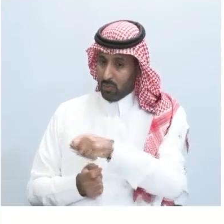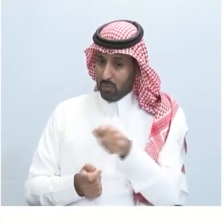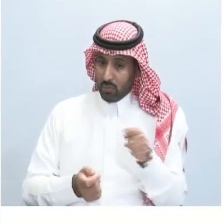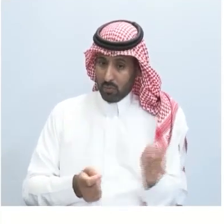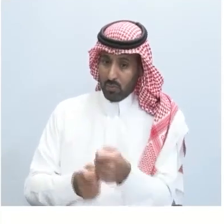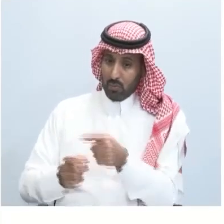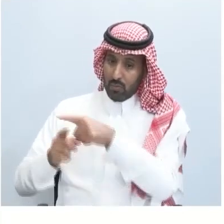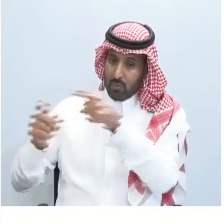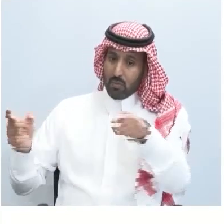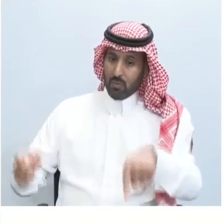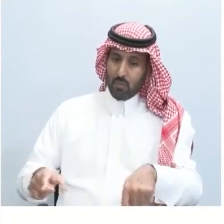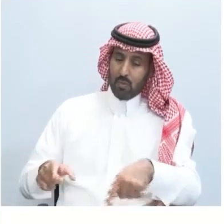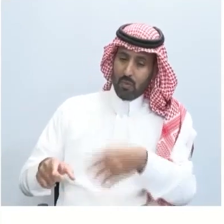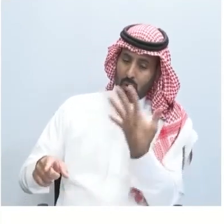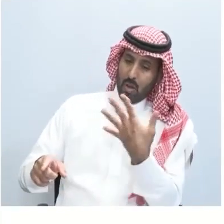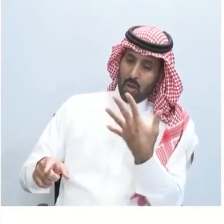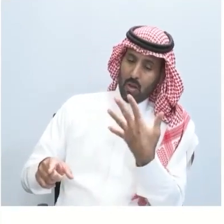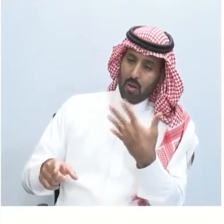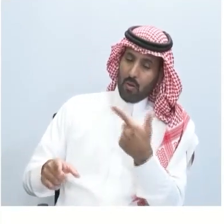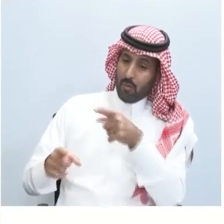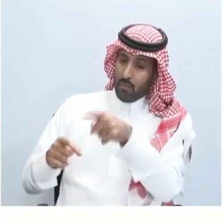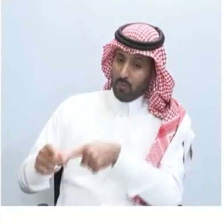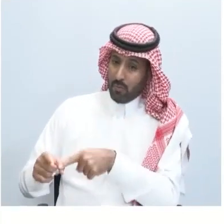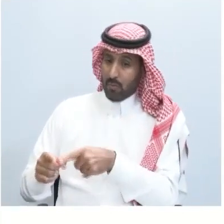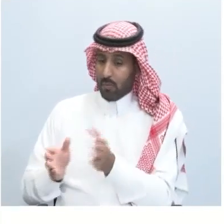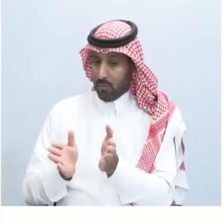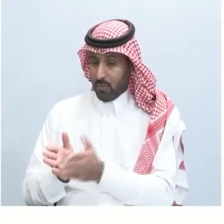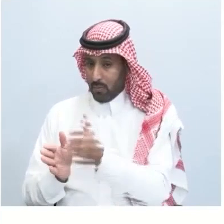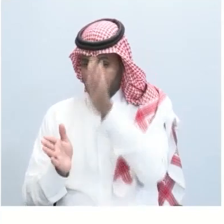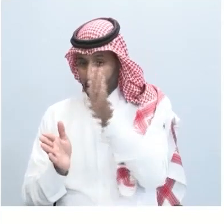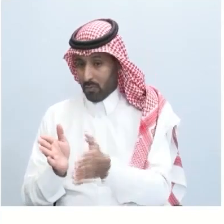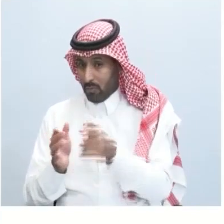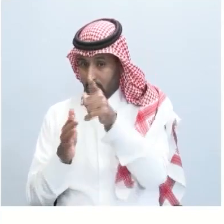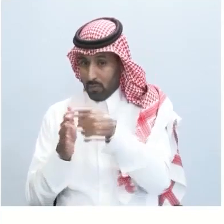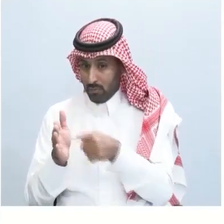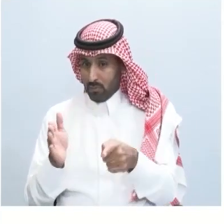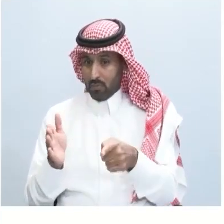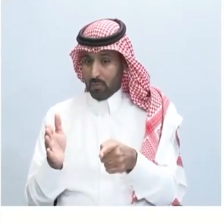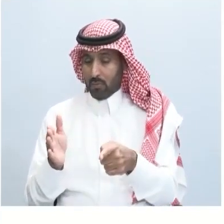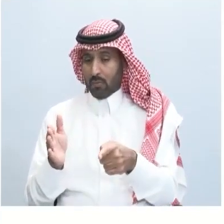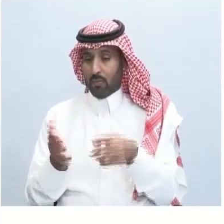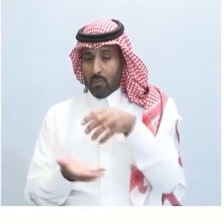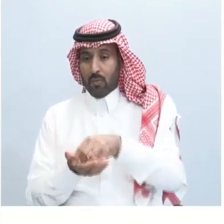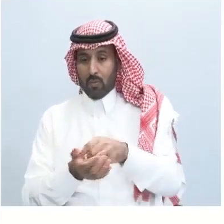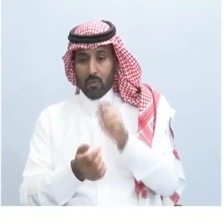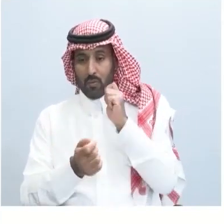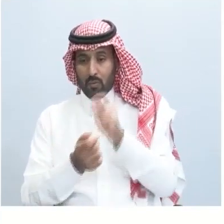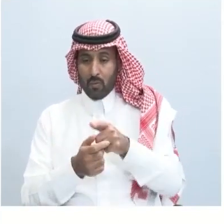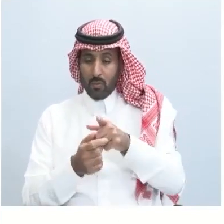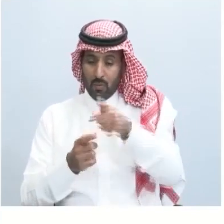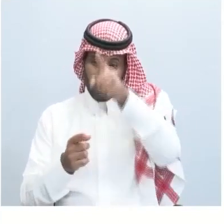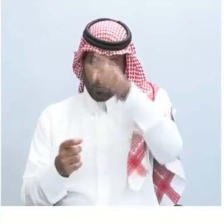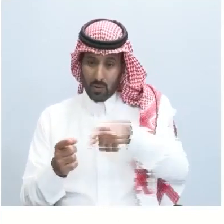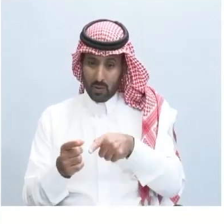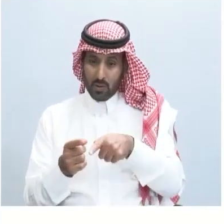zone. Number five. What's number five there? Right there in the corner. You can see it. This is the goal line. So